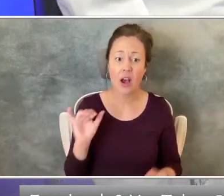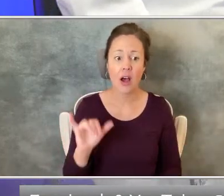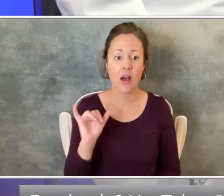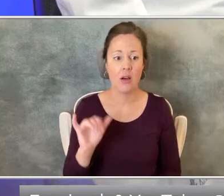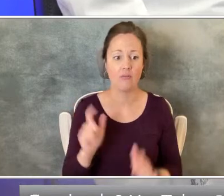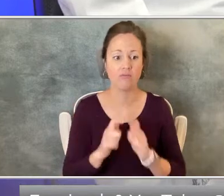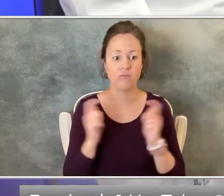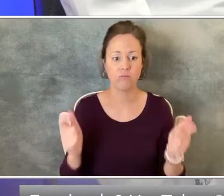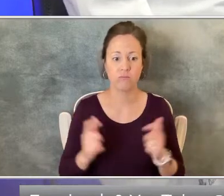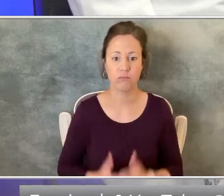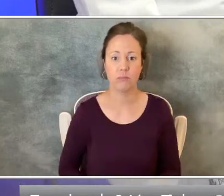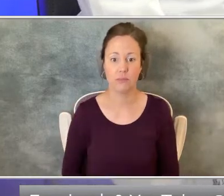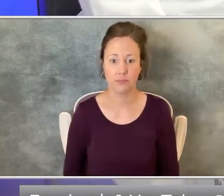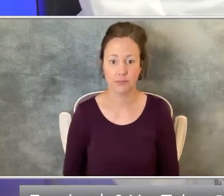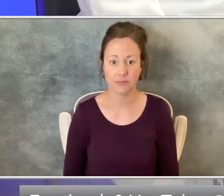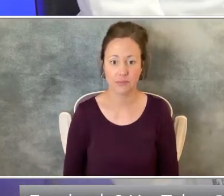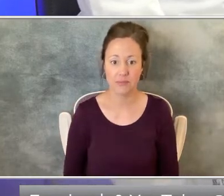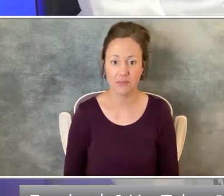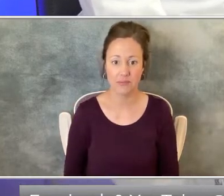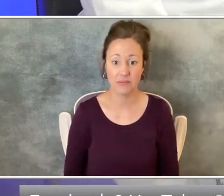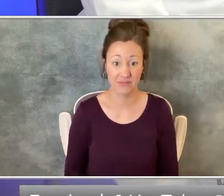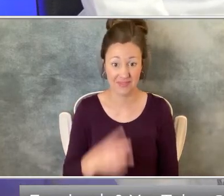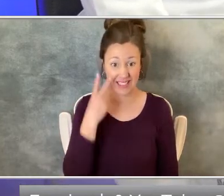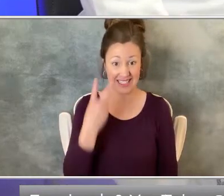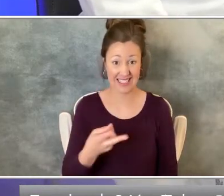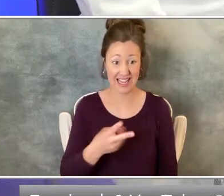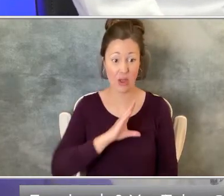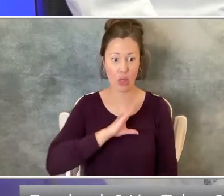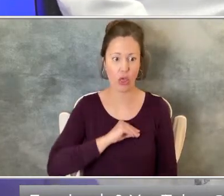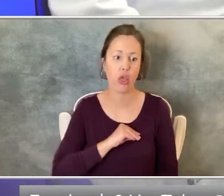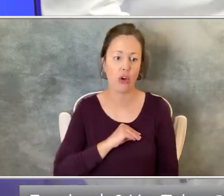had no cavity at all. You can barely